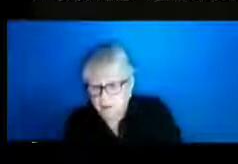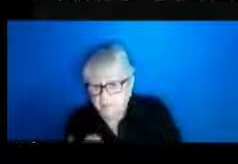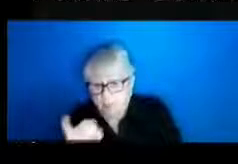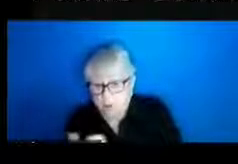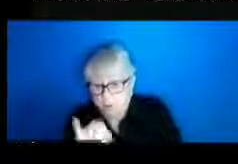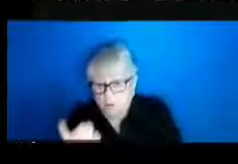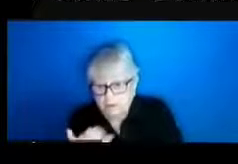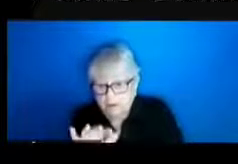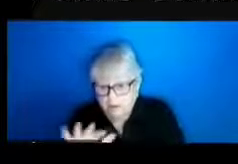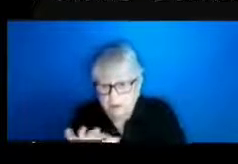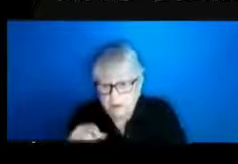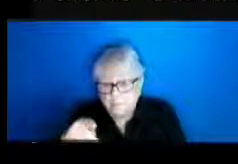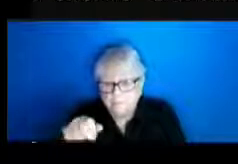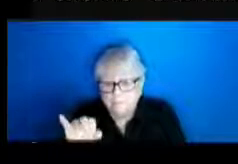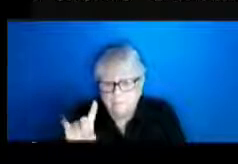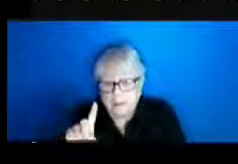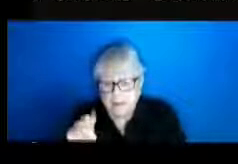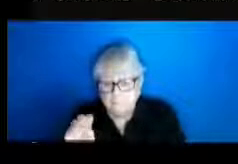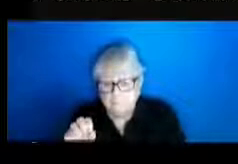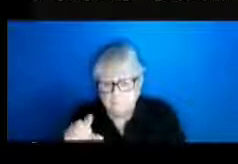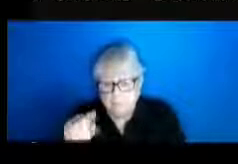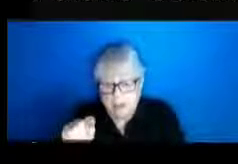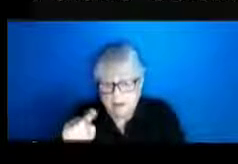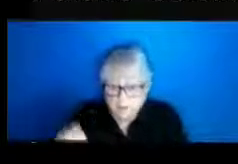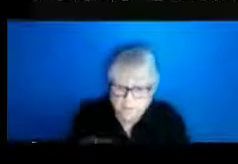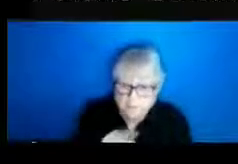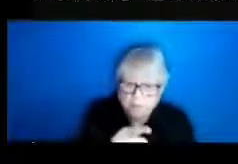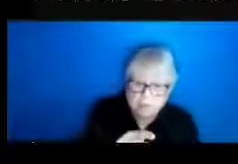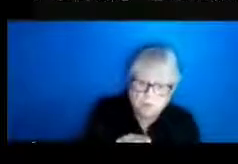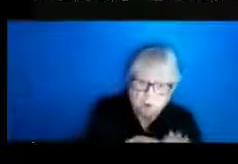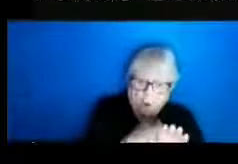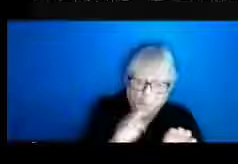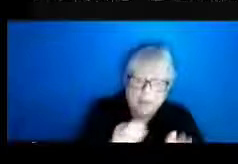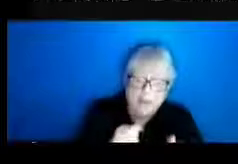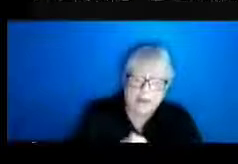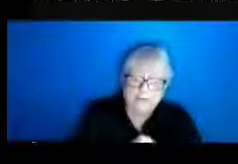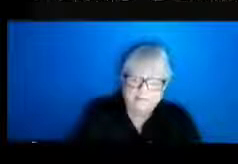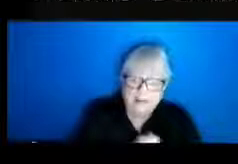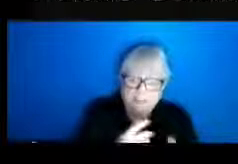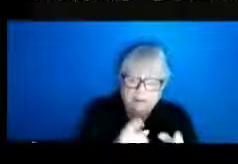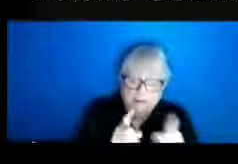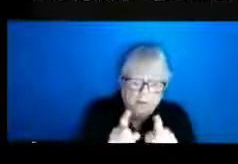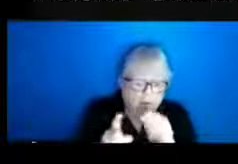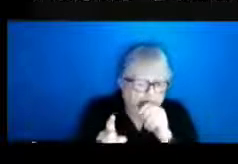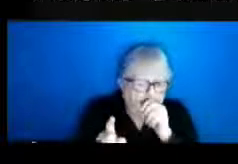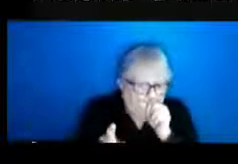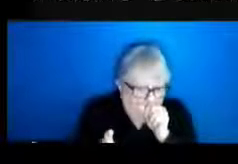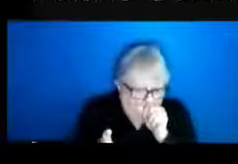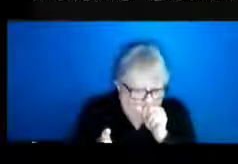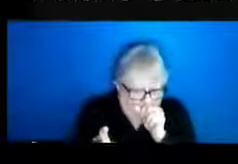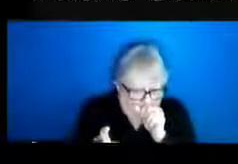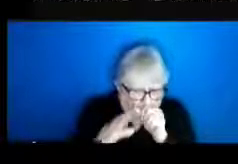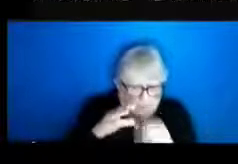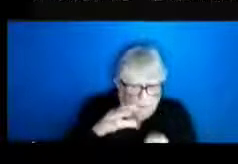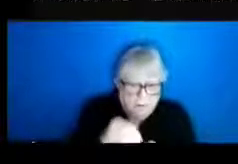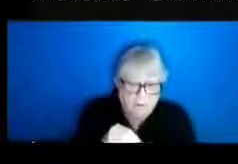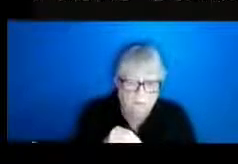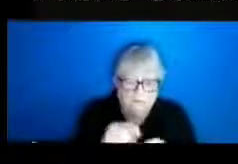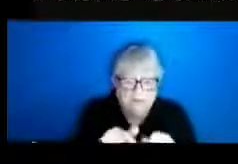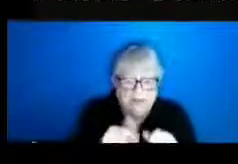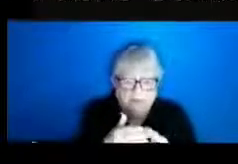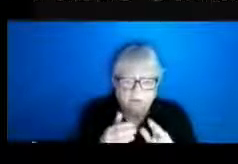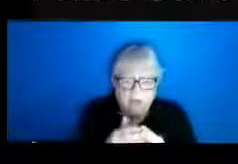including Piedmont here. And then we're able to create an Oakland Assembly District, that's District B, that includes downtown Oakland through San Leandro and